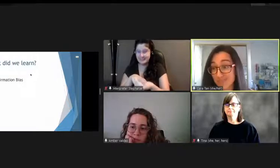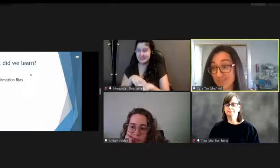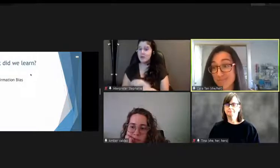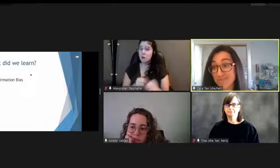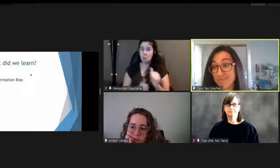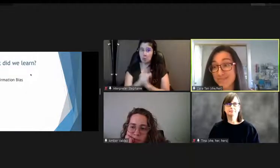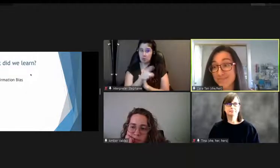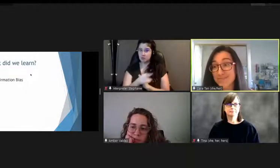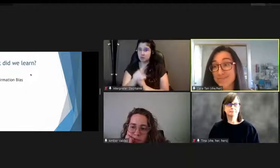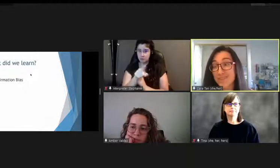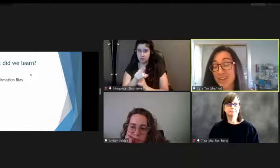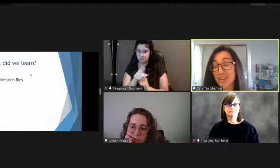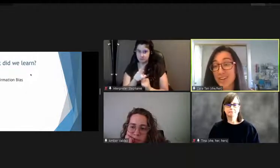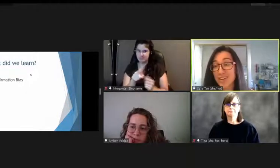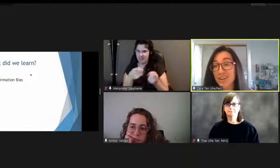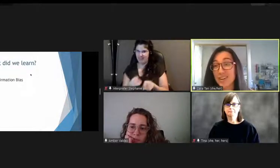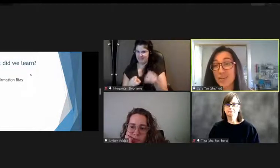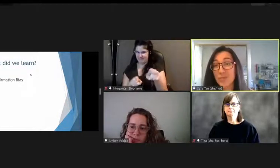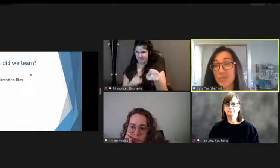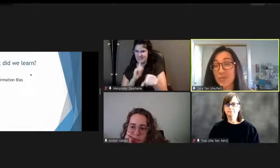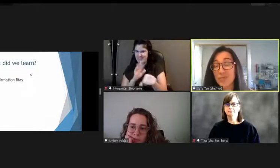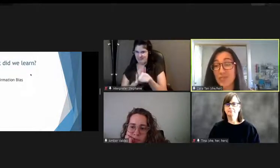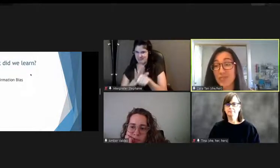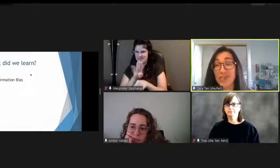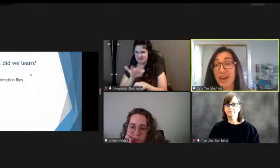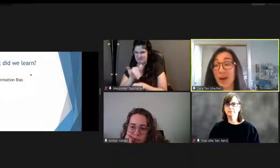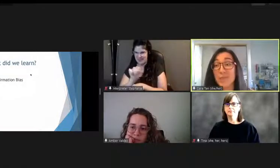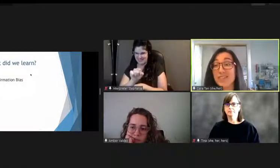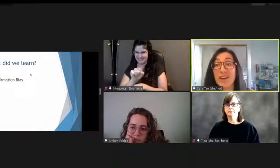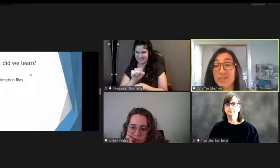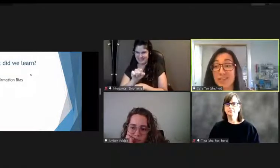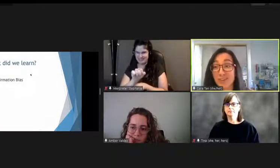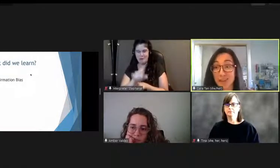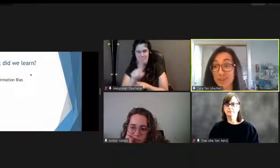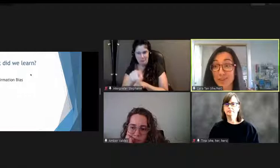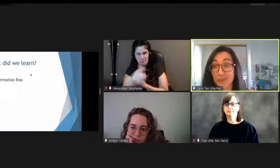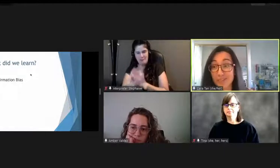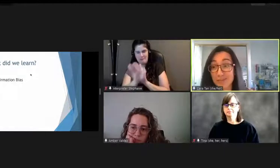did, right? That happens